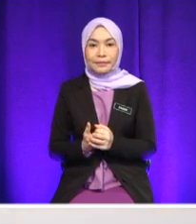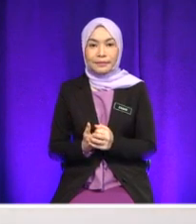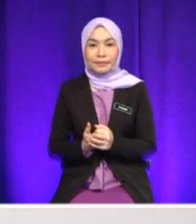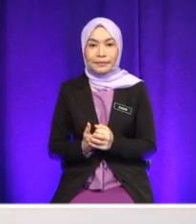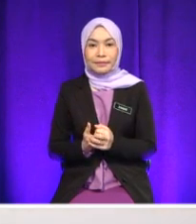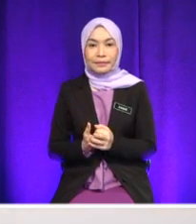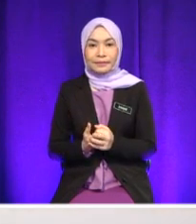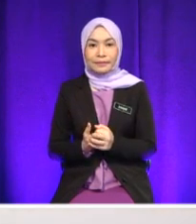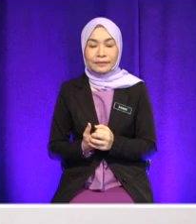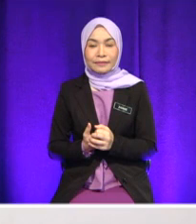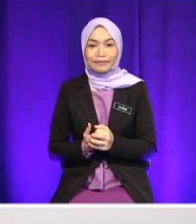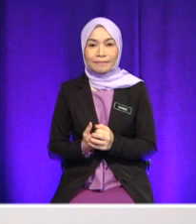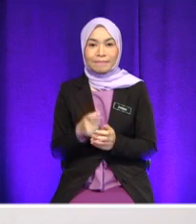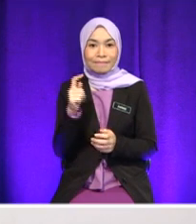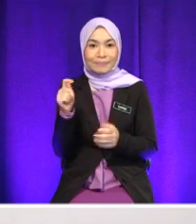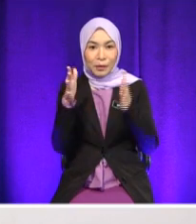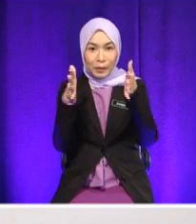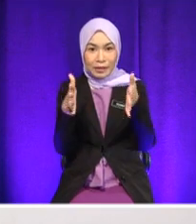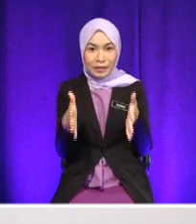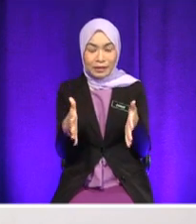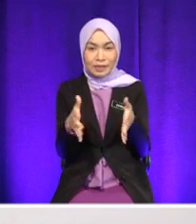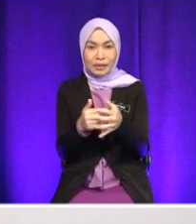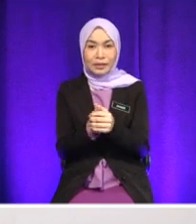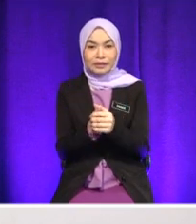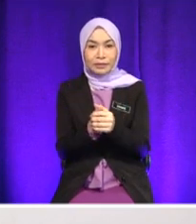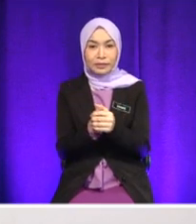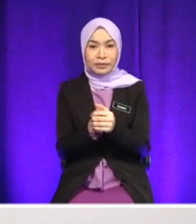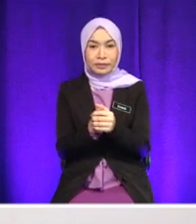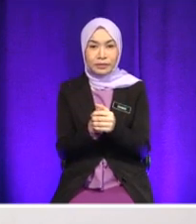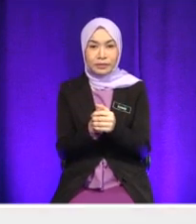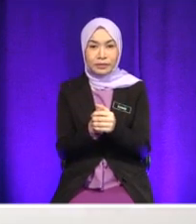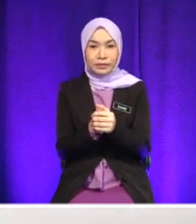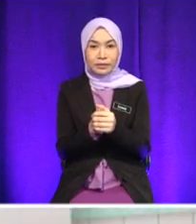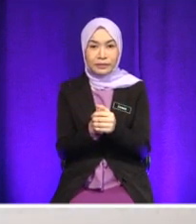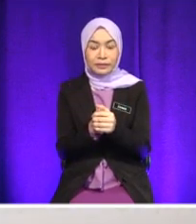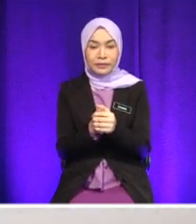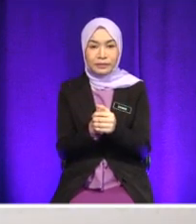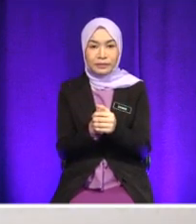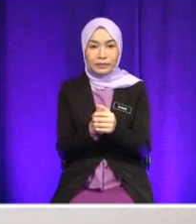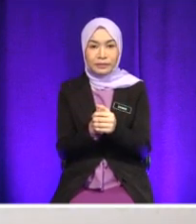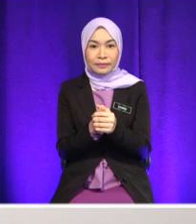Because the person seems like going to give an opposite